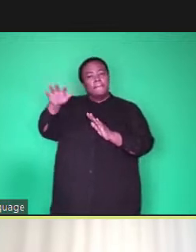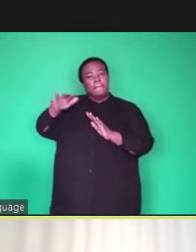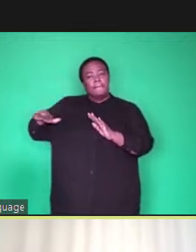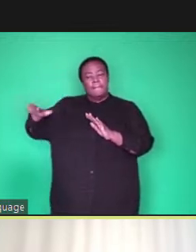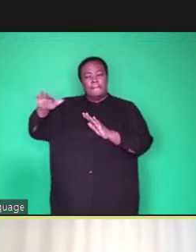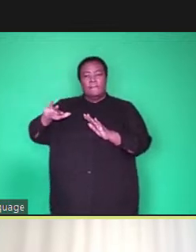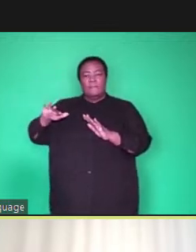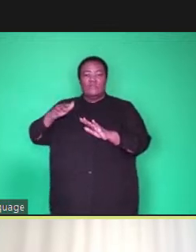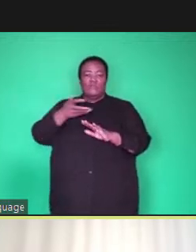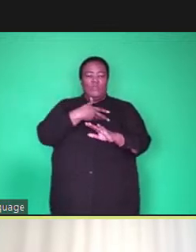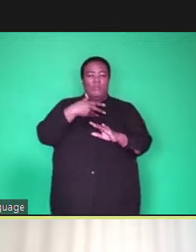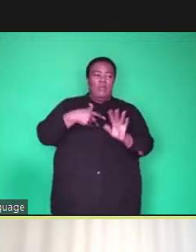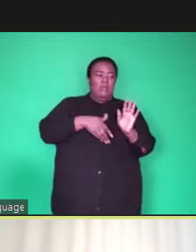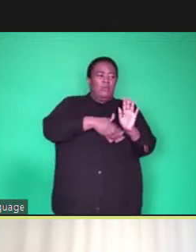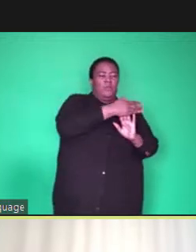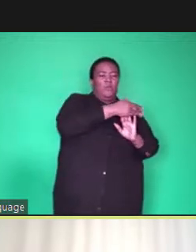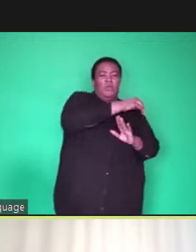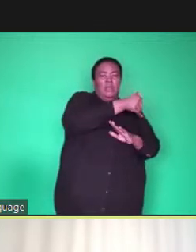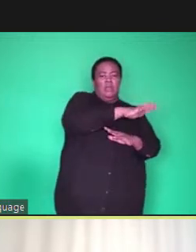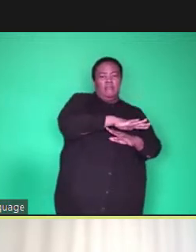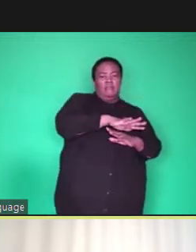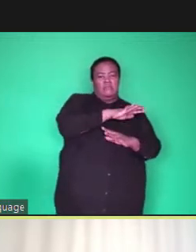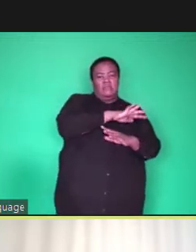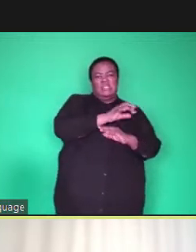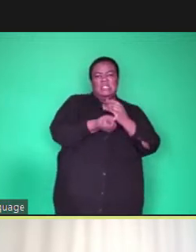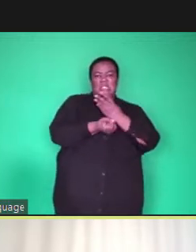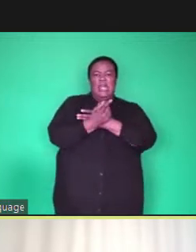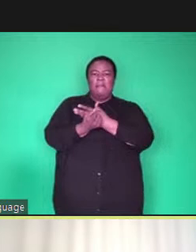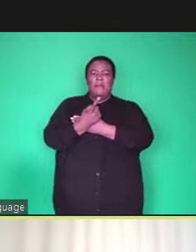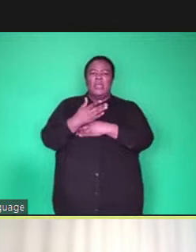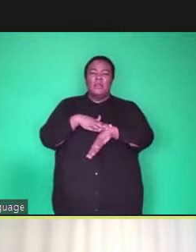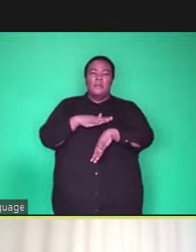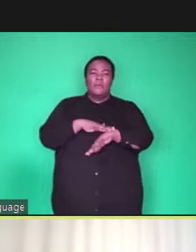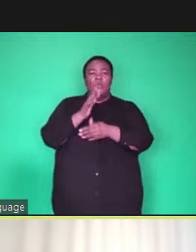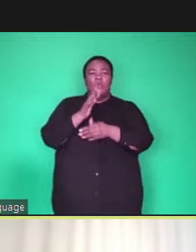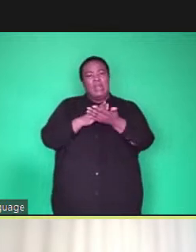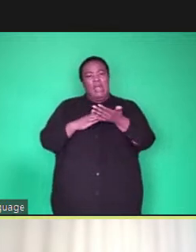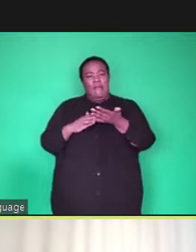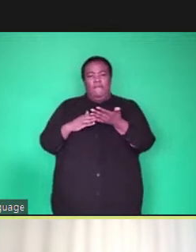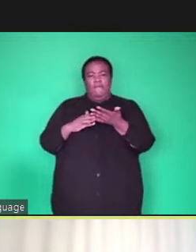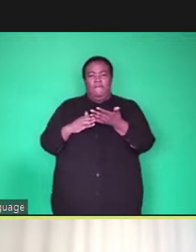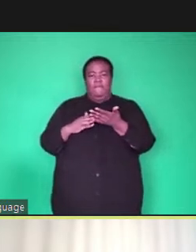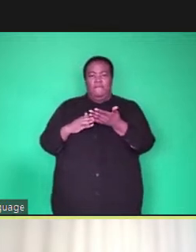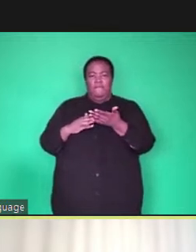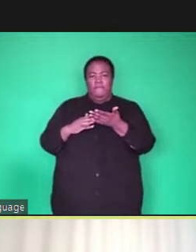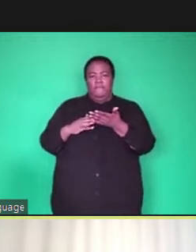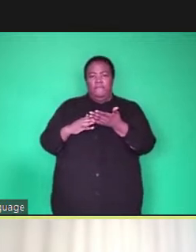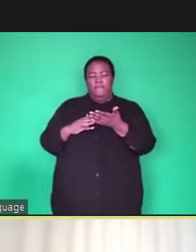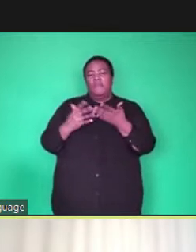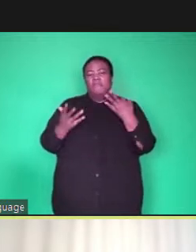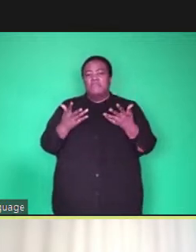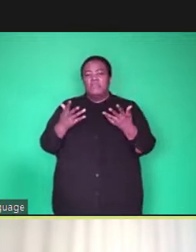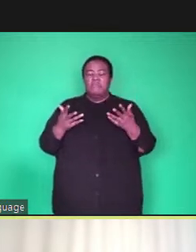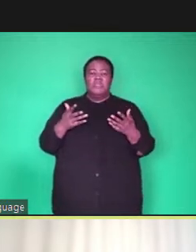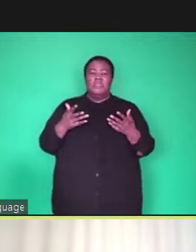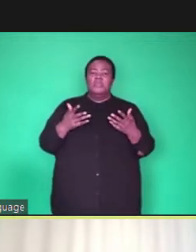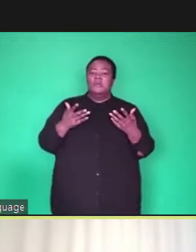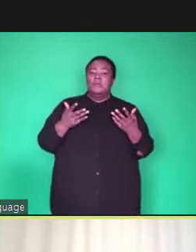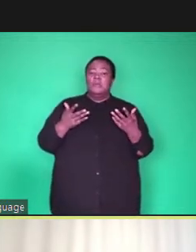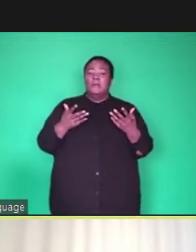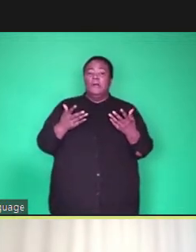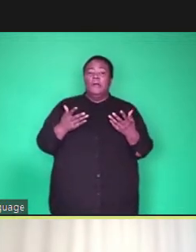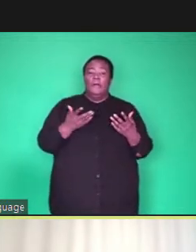separately from mothers, this happened in slightly more than half of the migration events where either a child or a mother or both